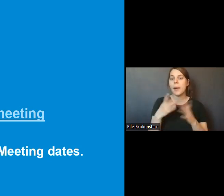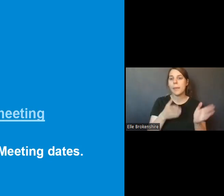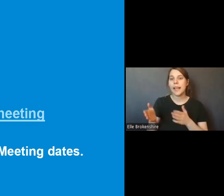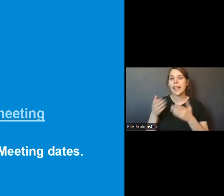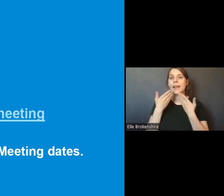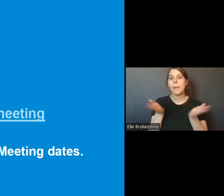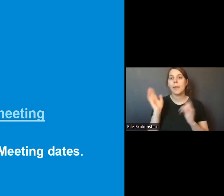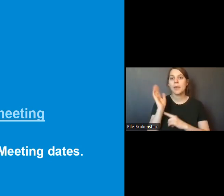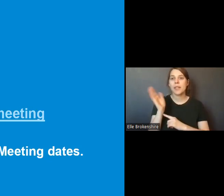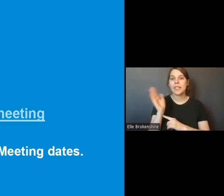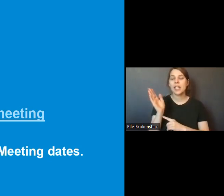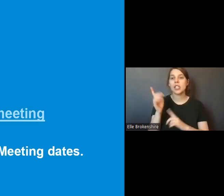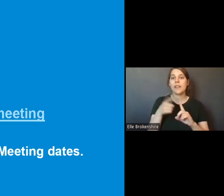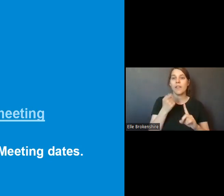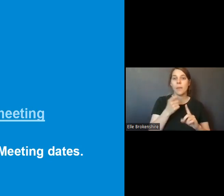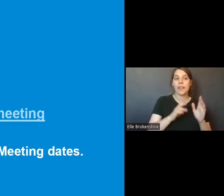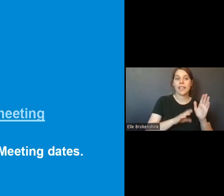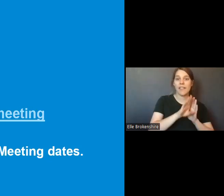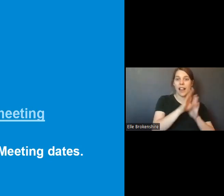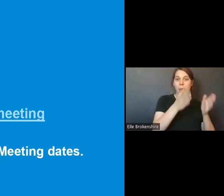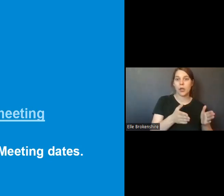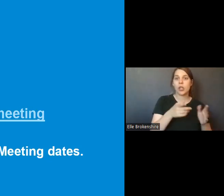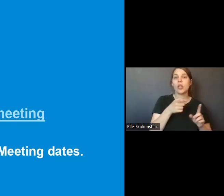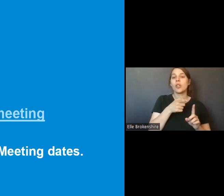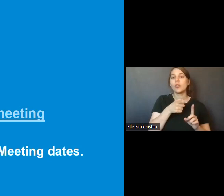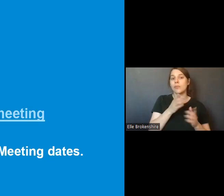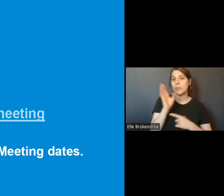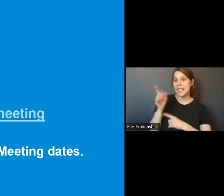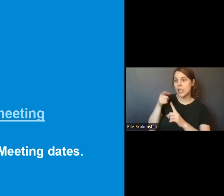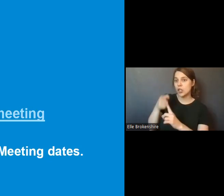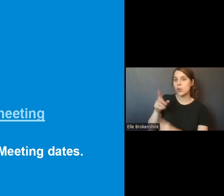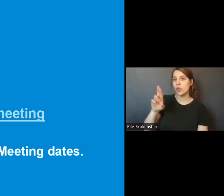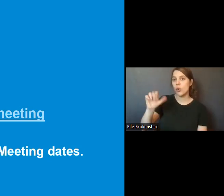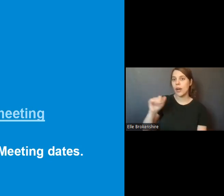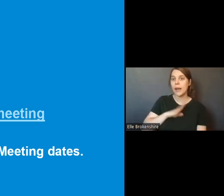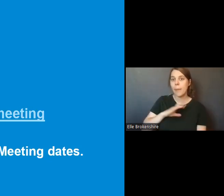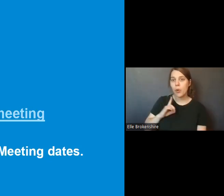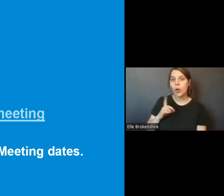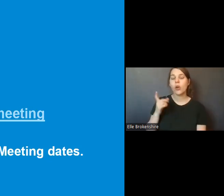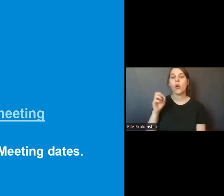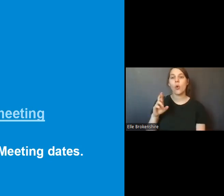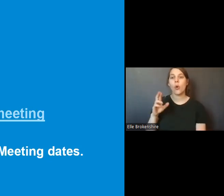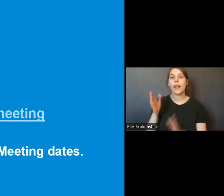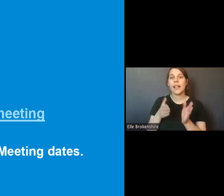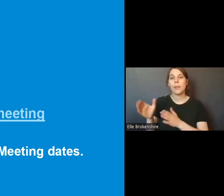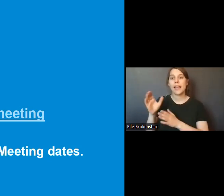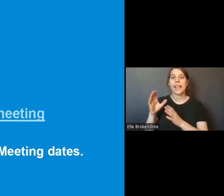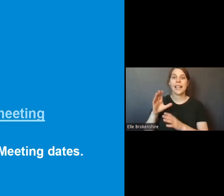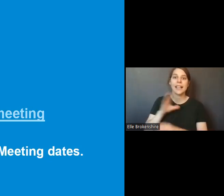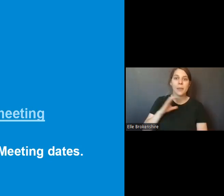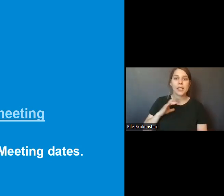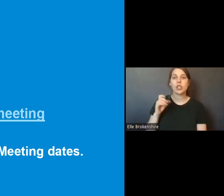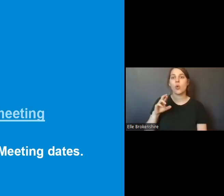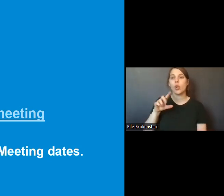developer to the URA's board or city authorities, such as the Planning Commission and Zoning Board. In the future,